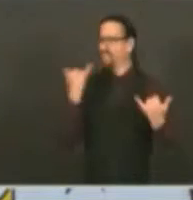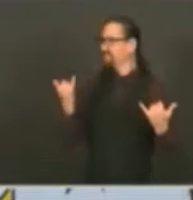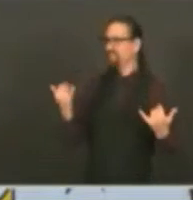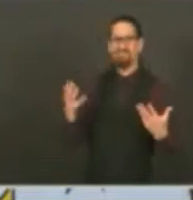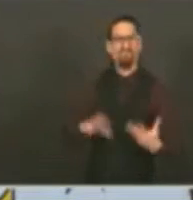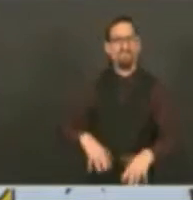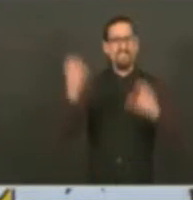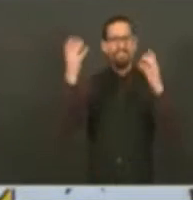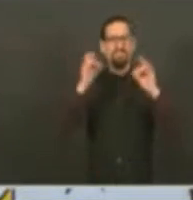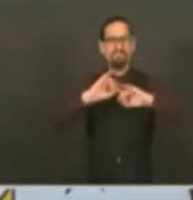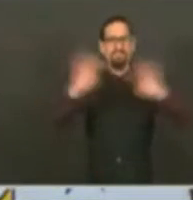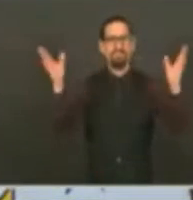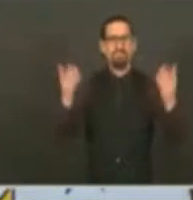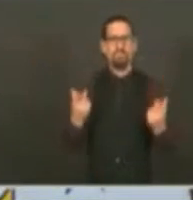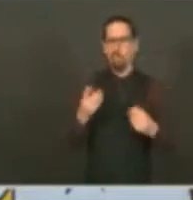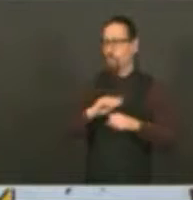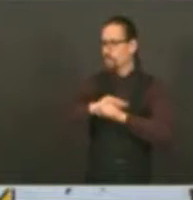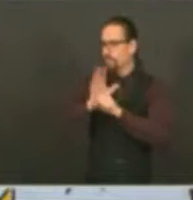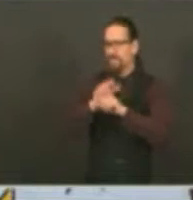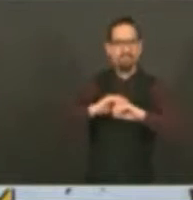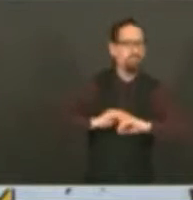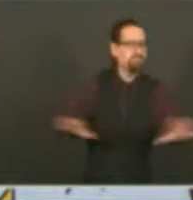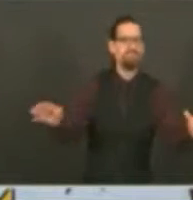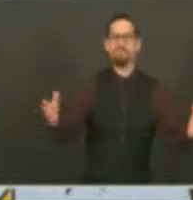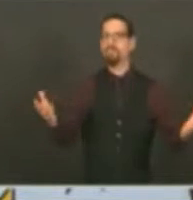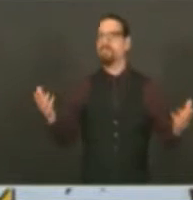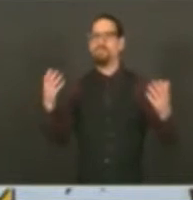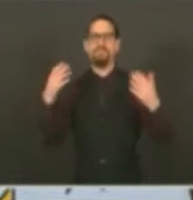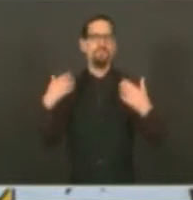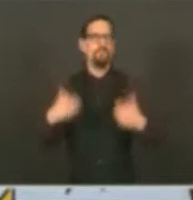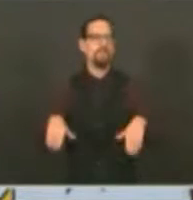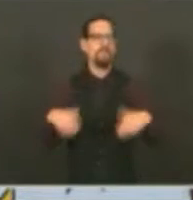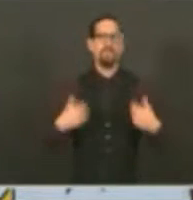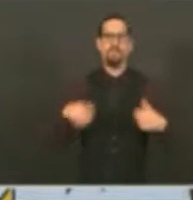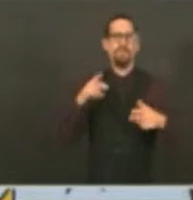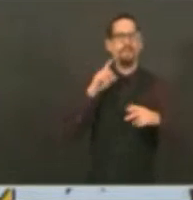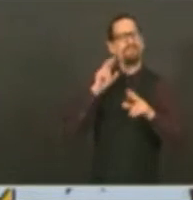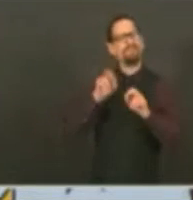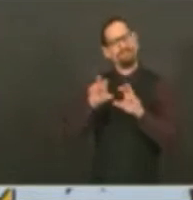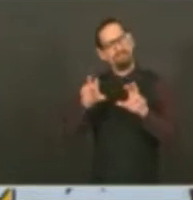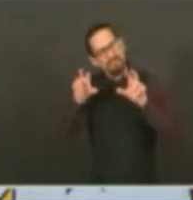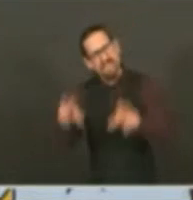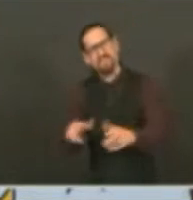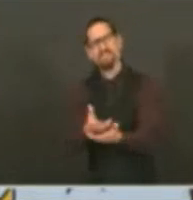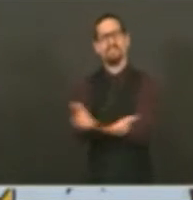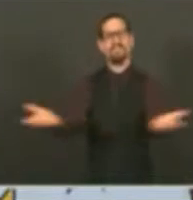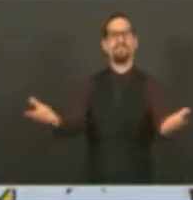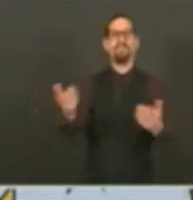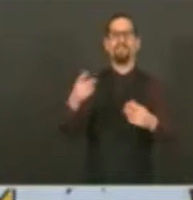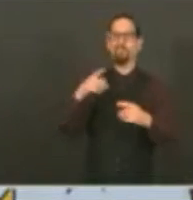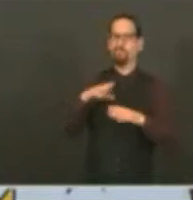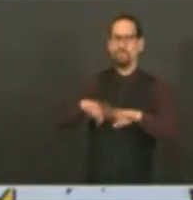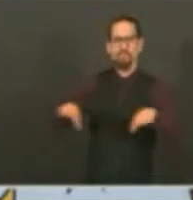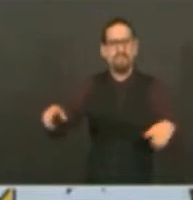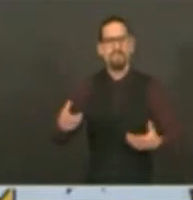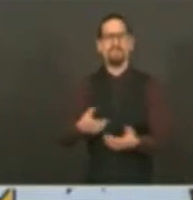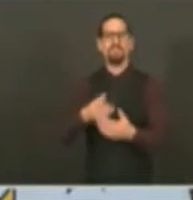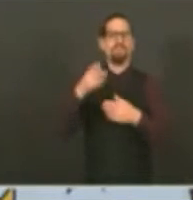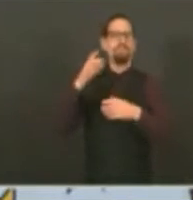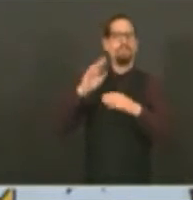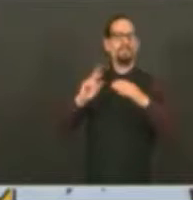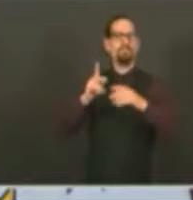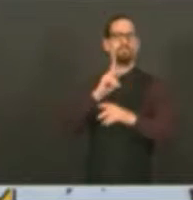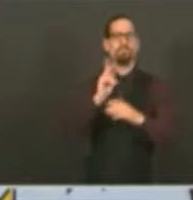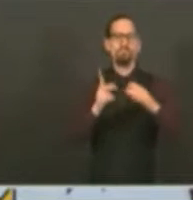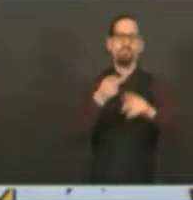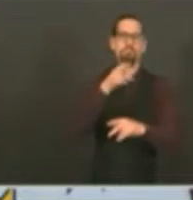need and deserve affordable housing. They're investments in childcare, investments in pre-K, which our children